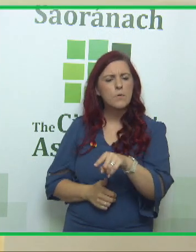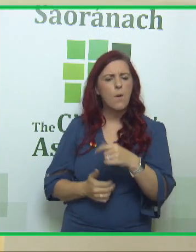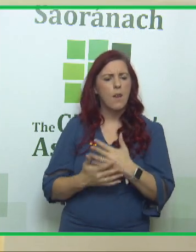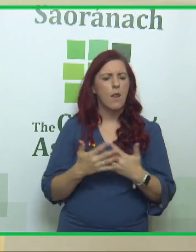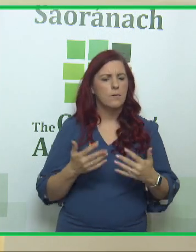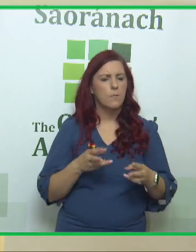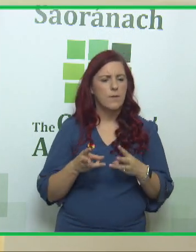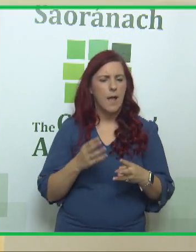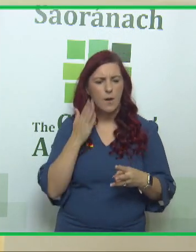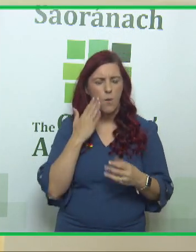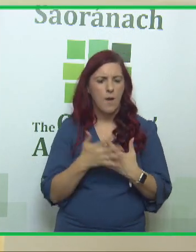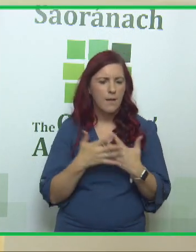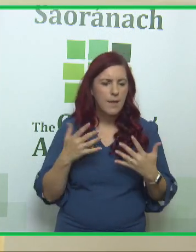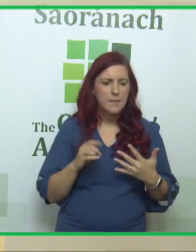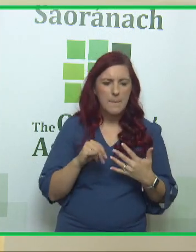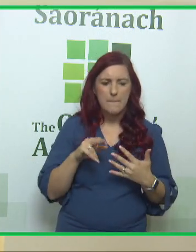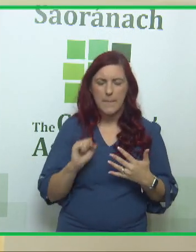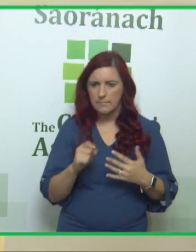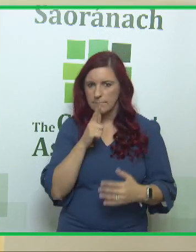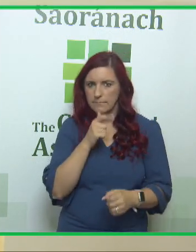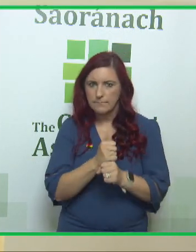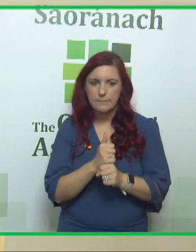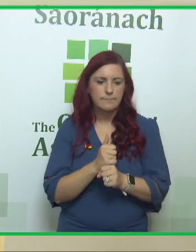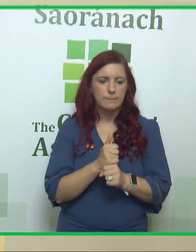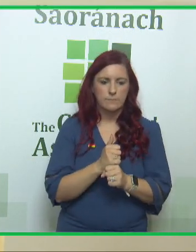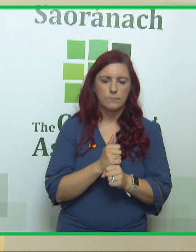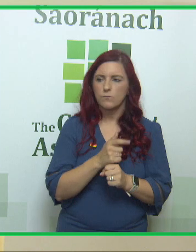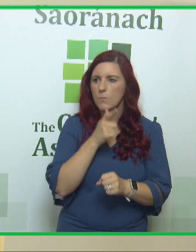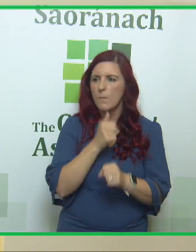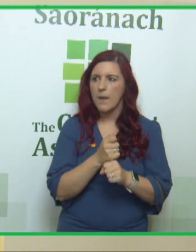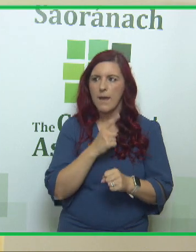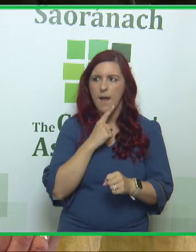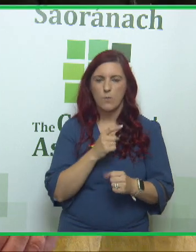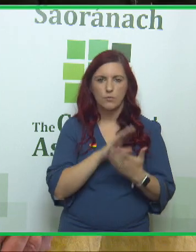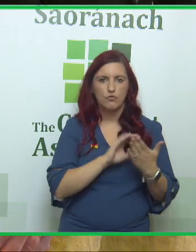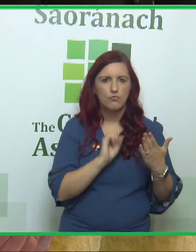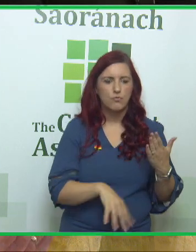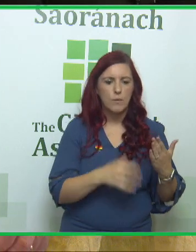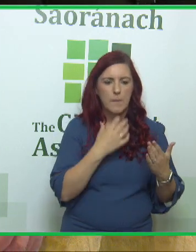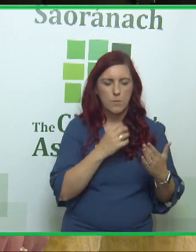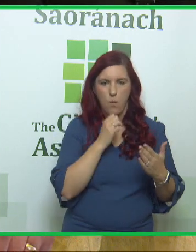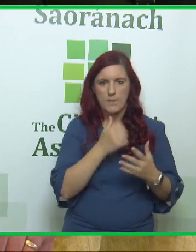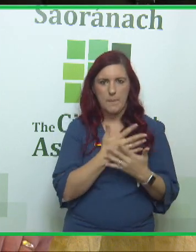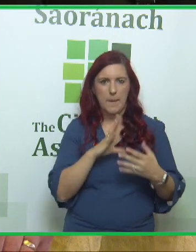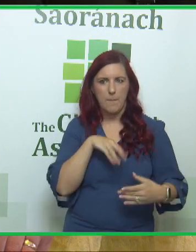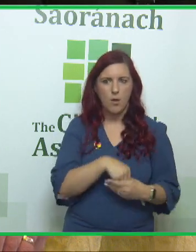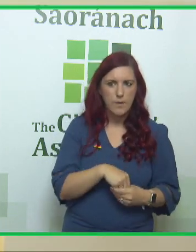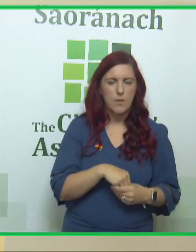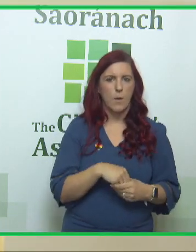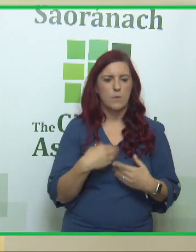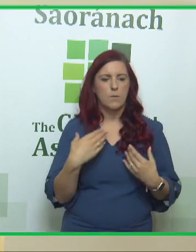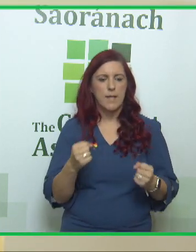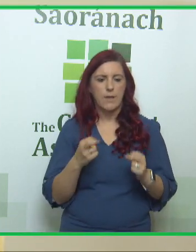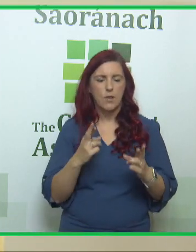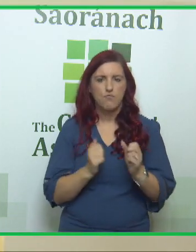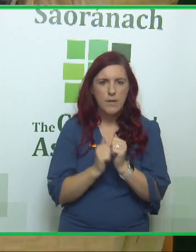model, dispelling a lot of the myths perhaps about it too, but talking about how decriminalisation wasn't the biggest part of that. It was actually having the